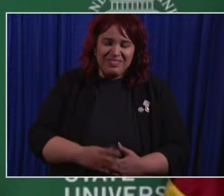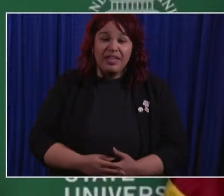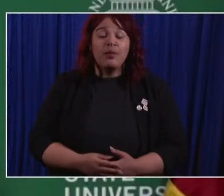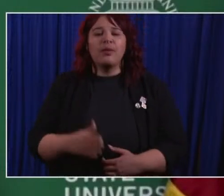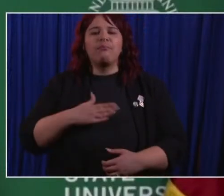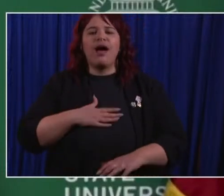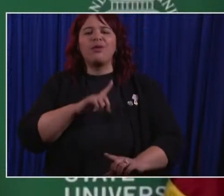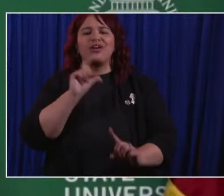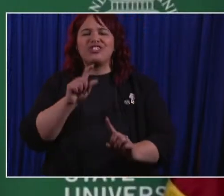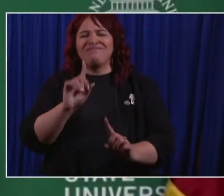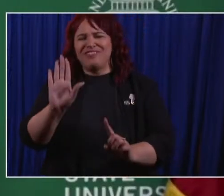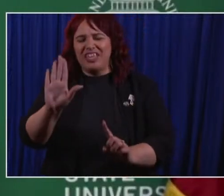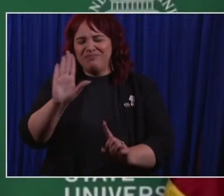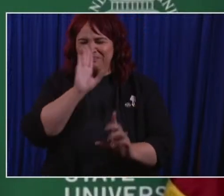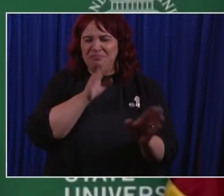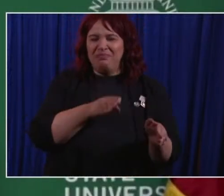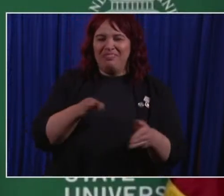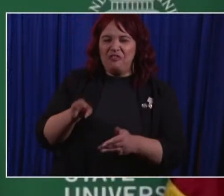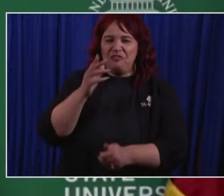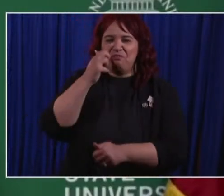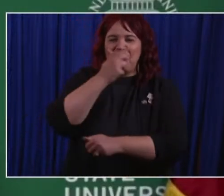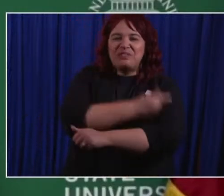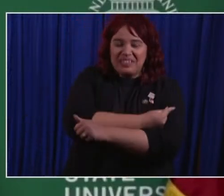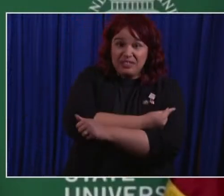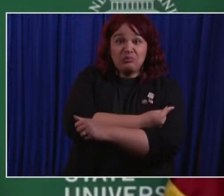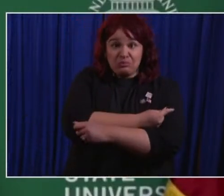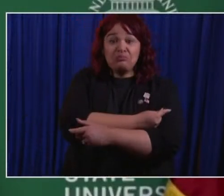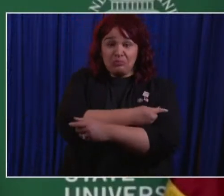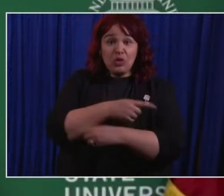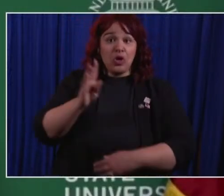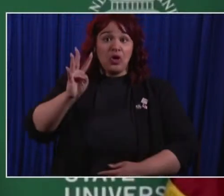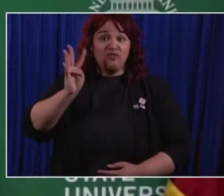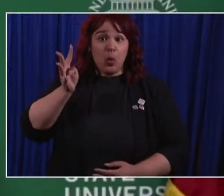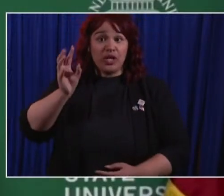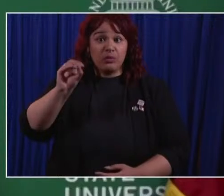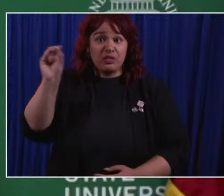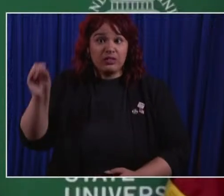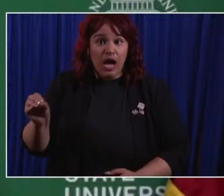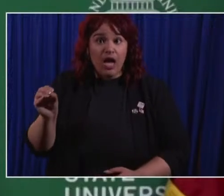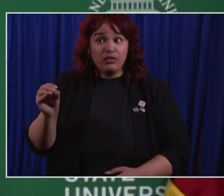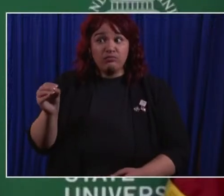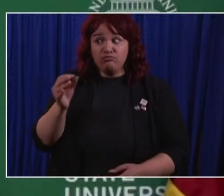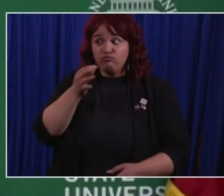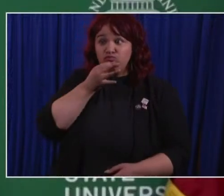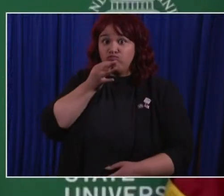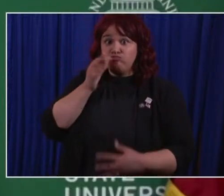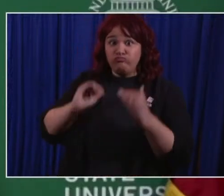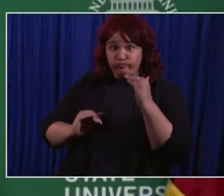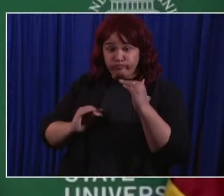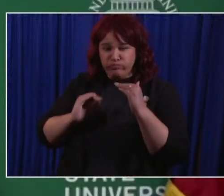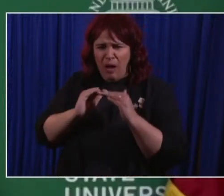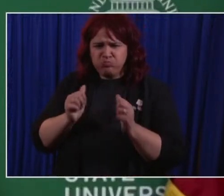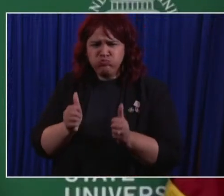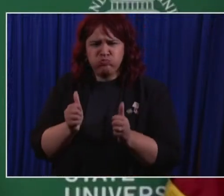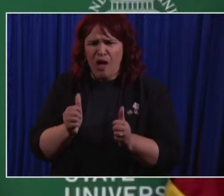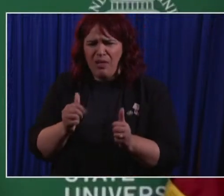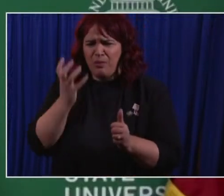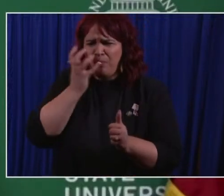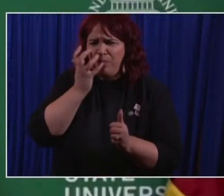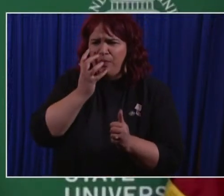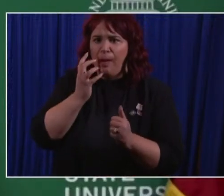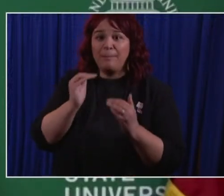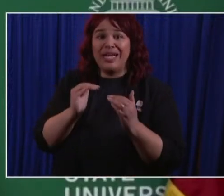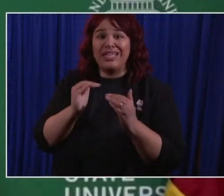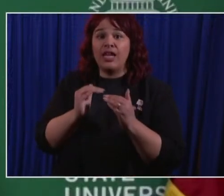to 40%. I think everyone in this room can recognize that's a big number. That's a good number. How much more difficult is it going to be to get the